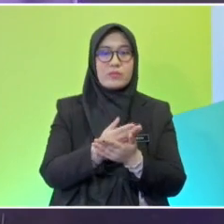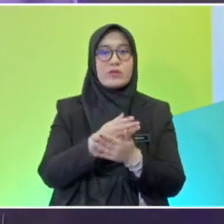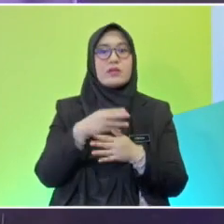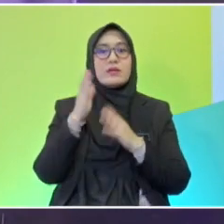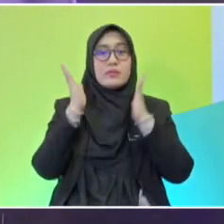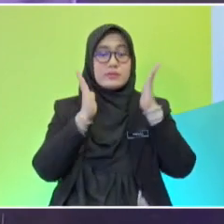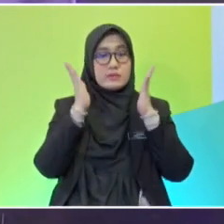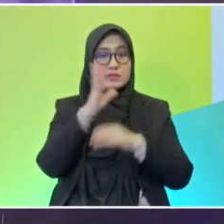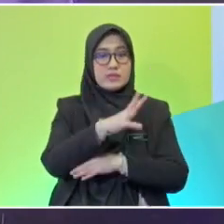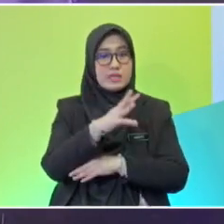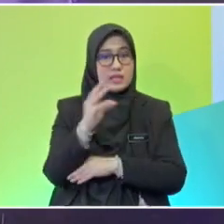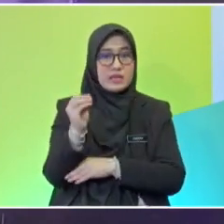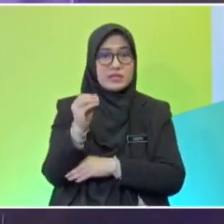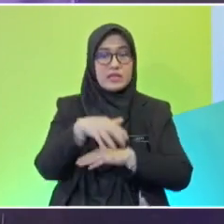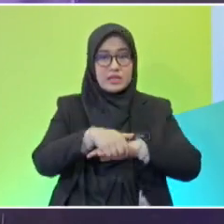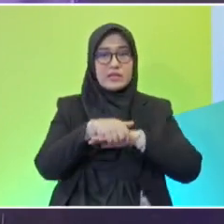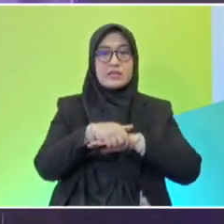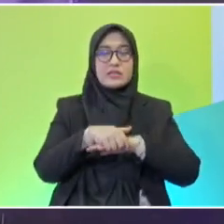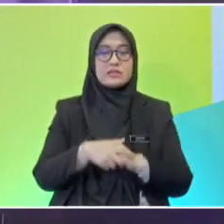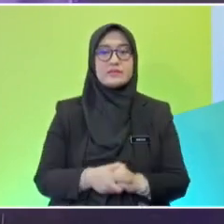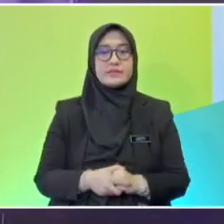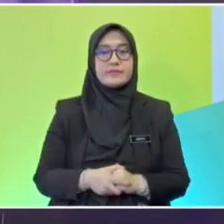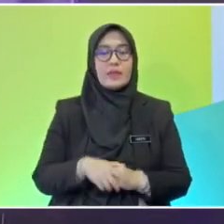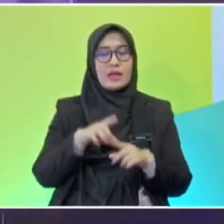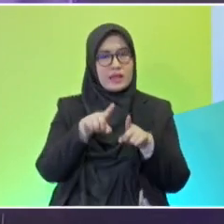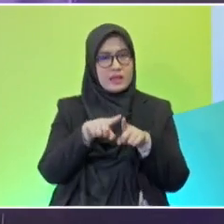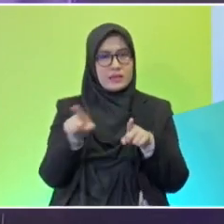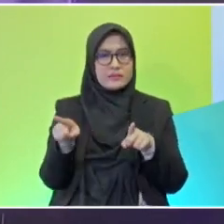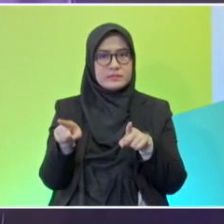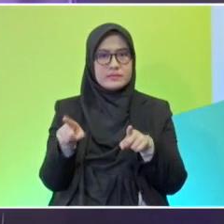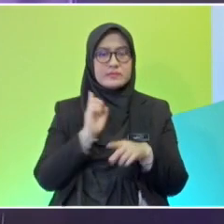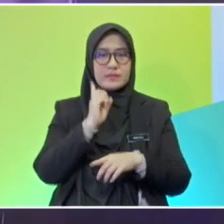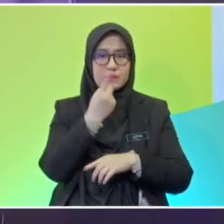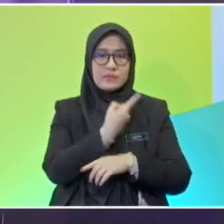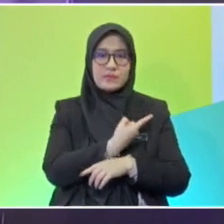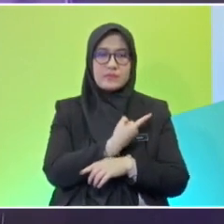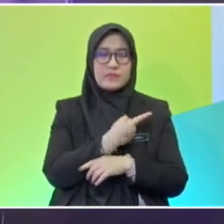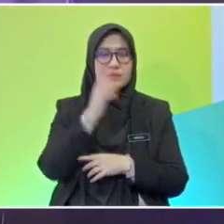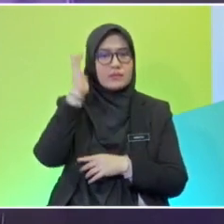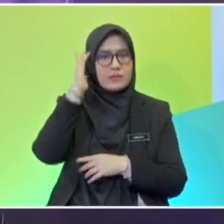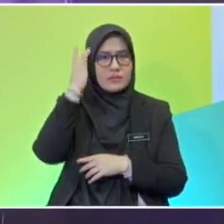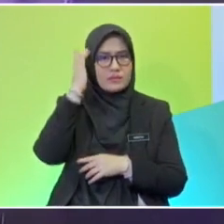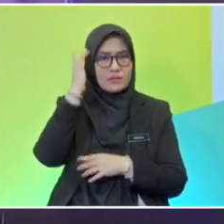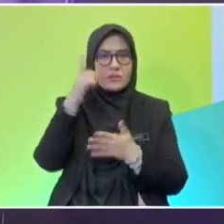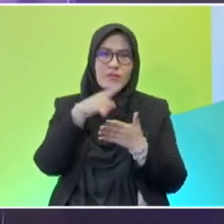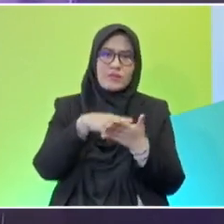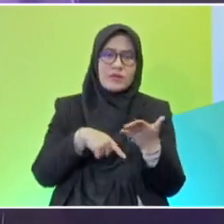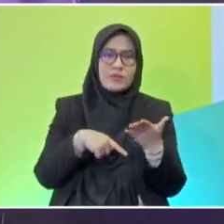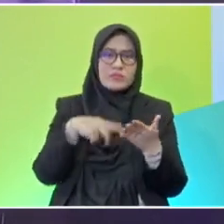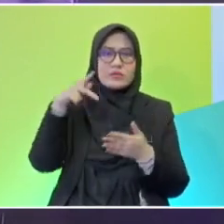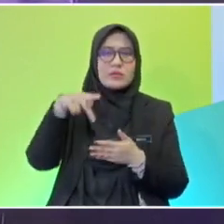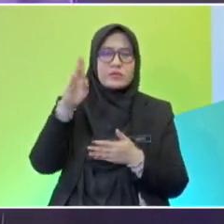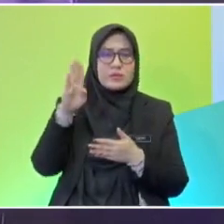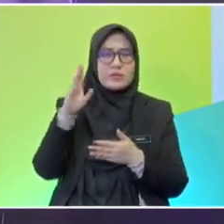level. But there are sometimes we are confused with the terms. We hear PBD or LS, and we'd